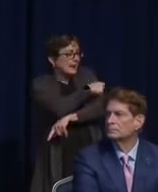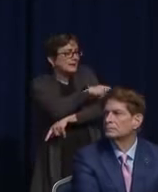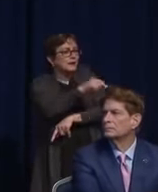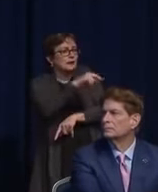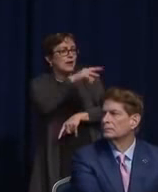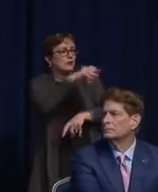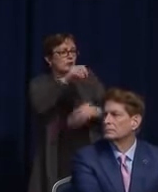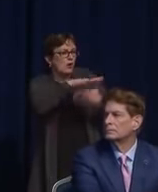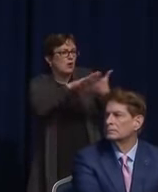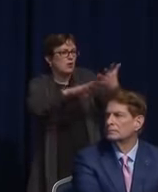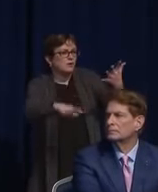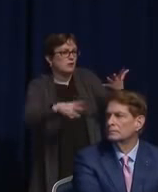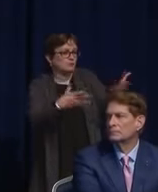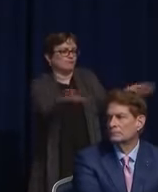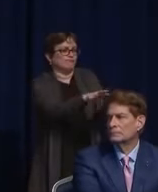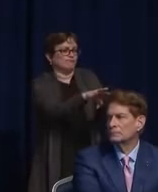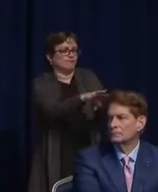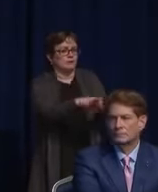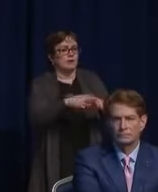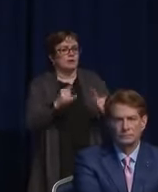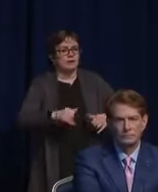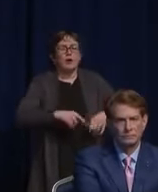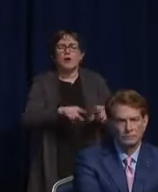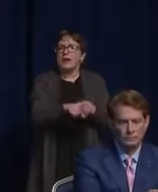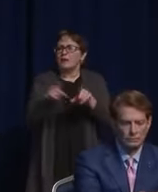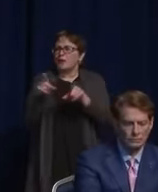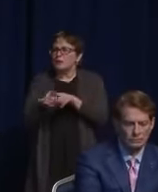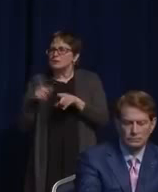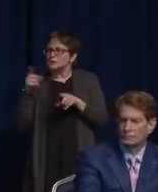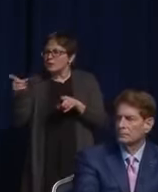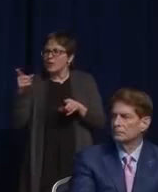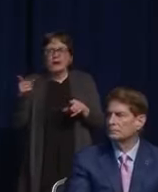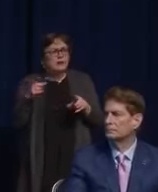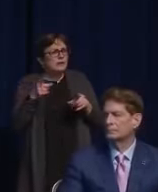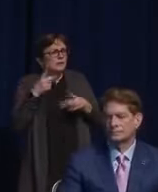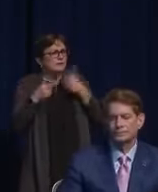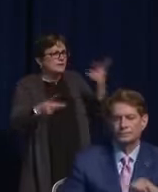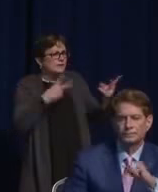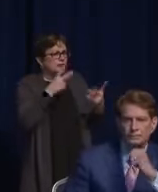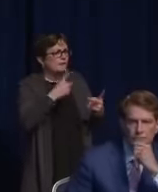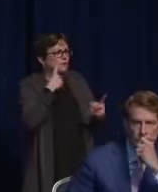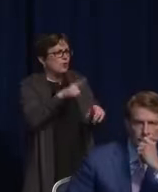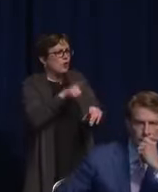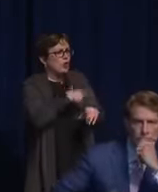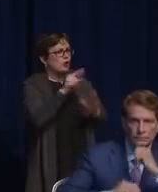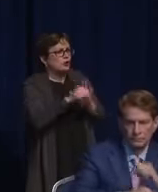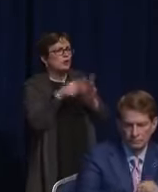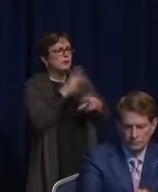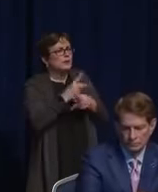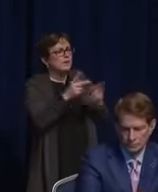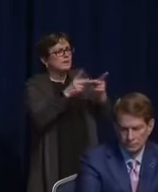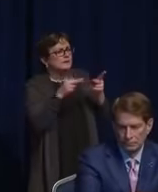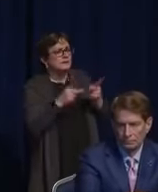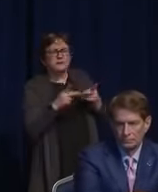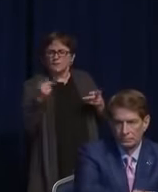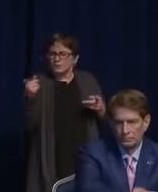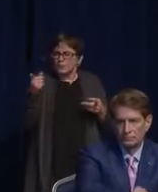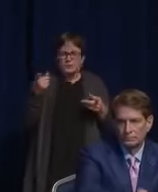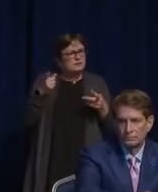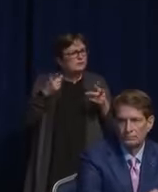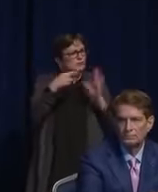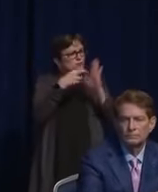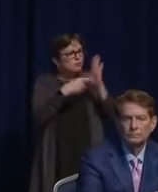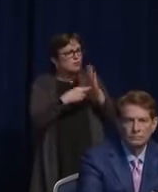on visitations to long-term care facilities. Do you mind reiterating what that Absolutely. mandate was? We put that out, I believe it was last Friday, that